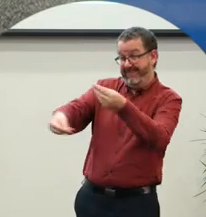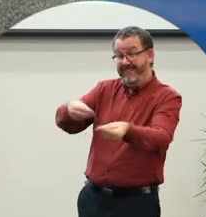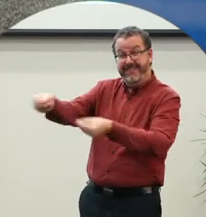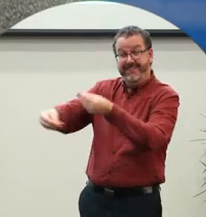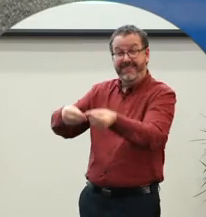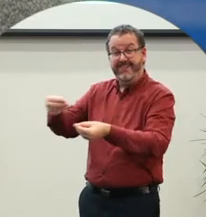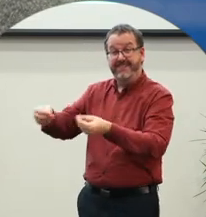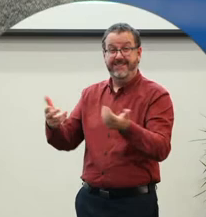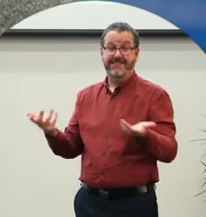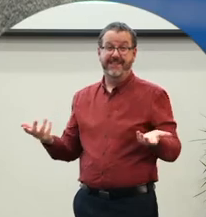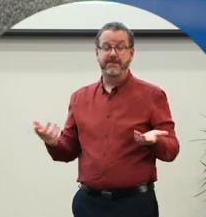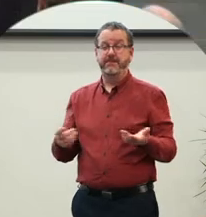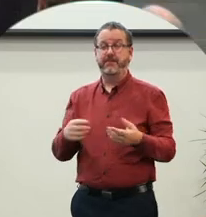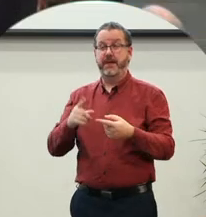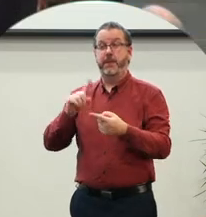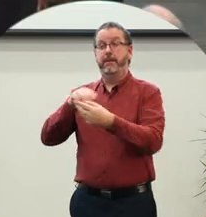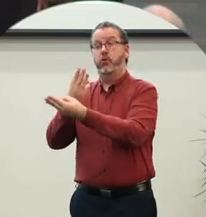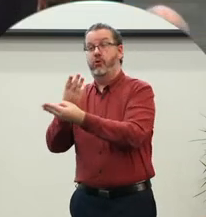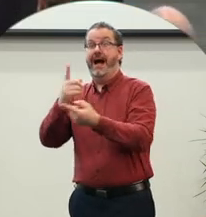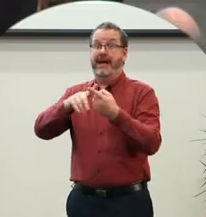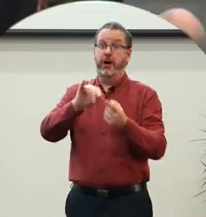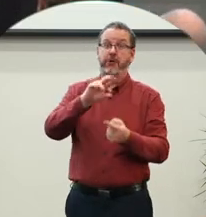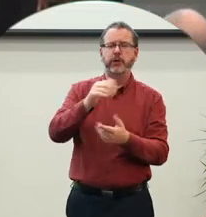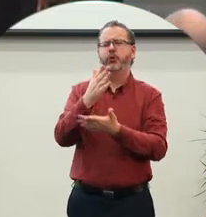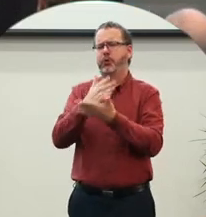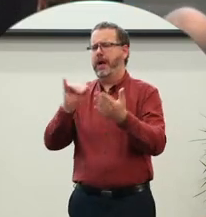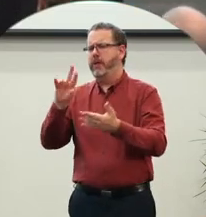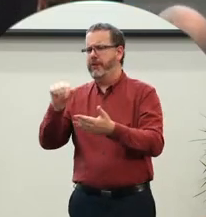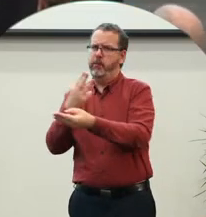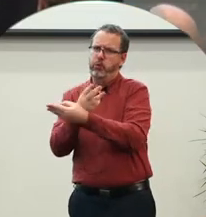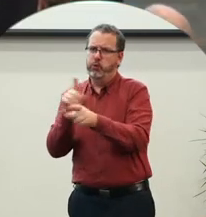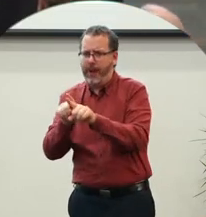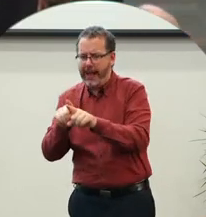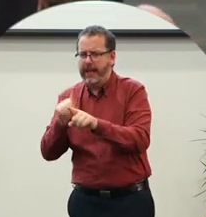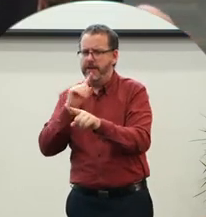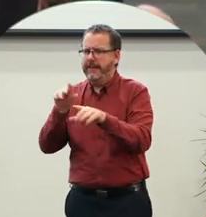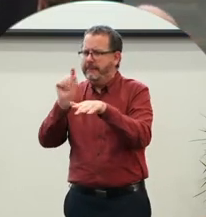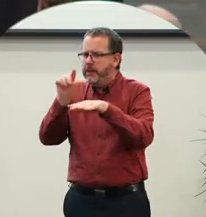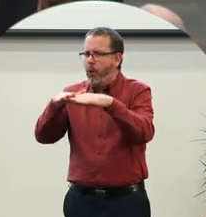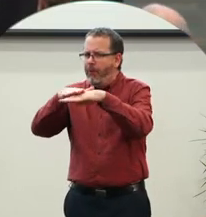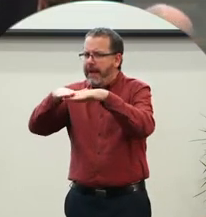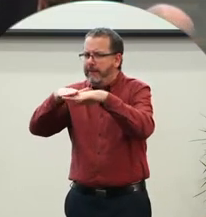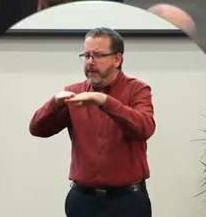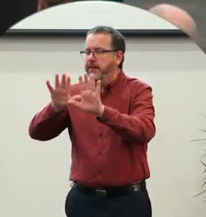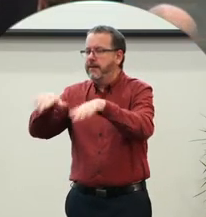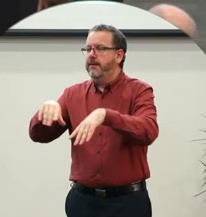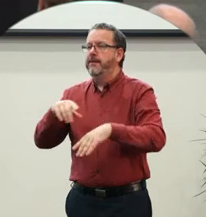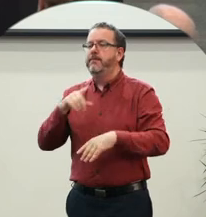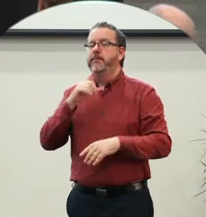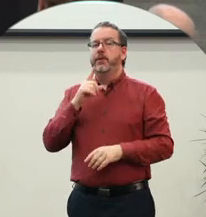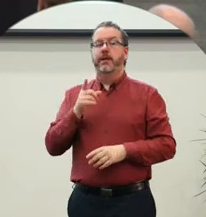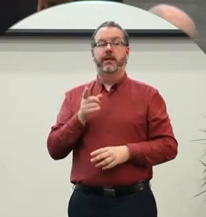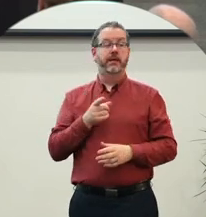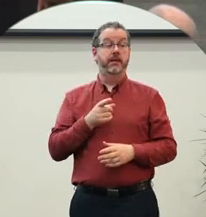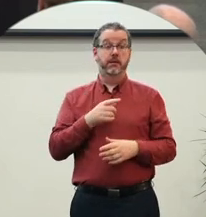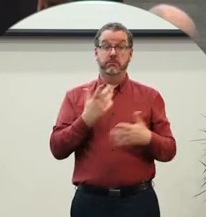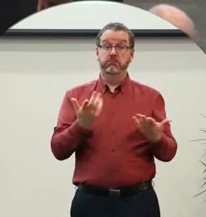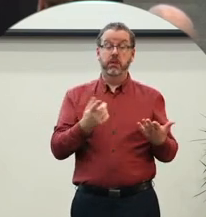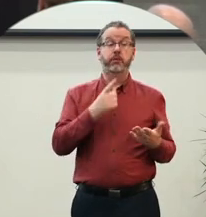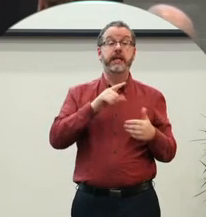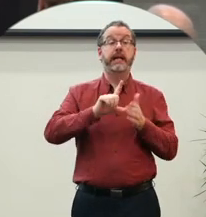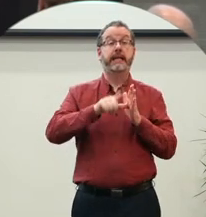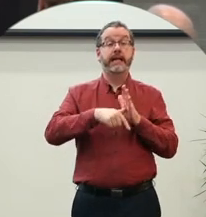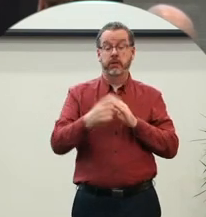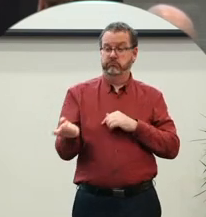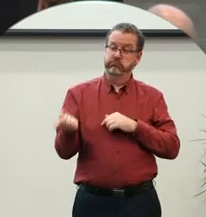not that those are two exclusive, mutually exclusive groups, but I'm just saying. And so in court, she